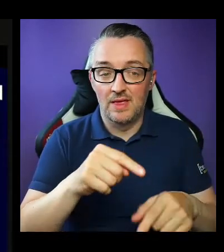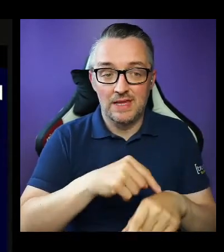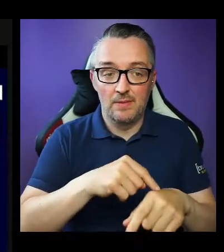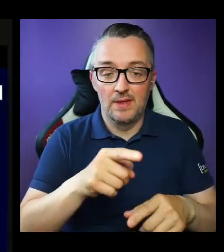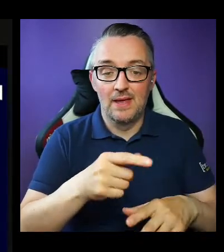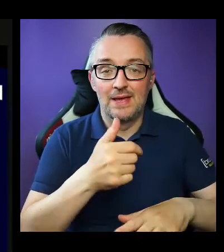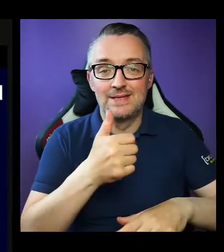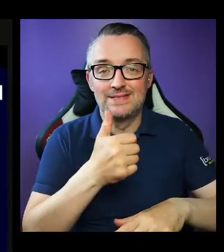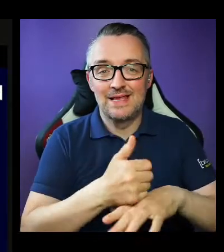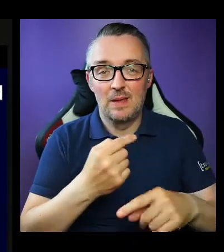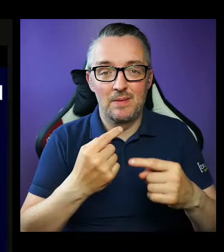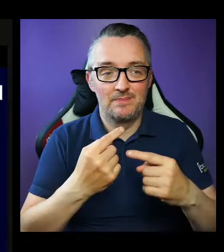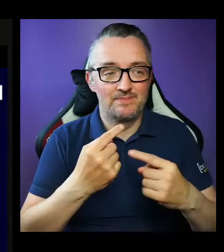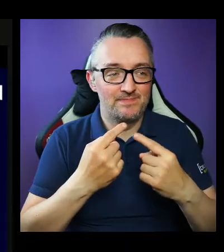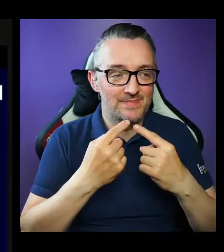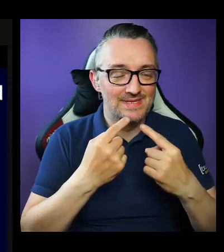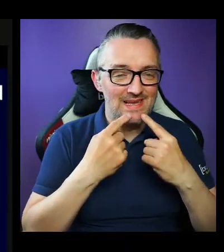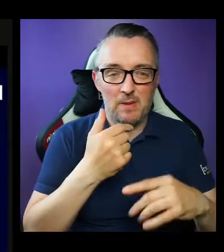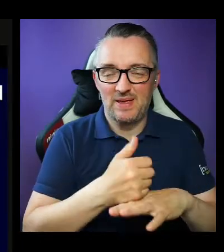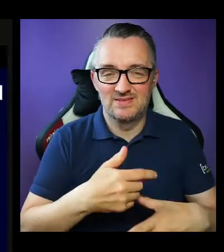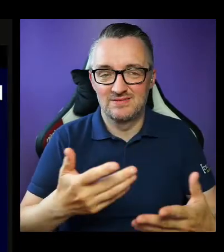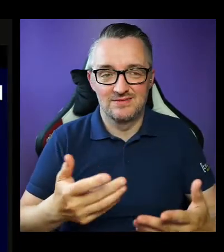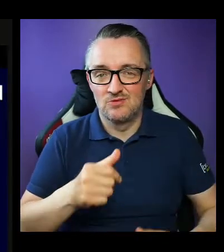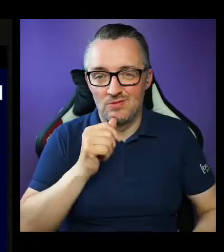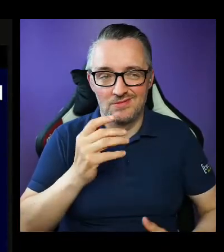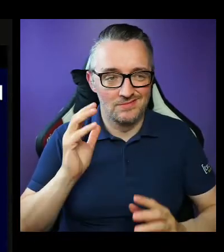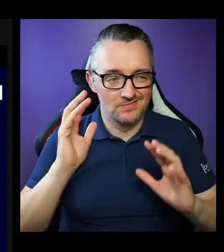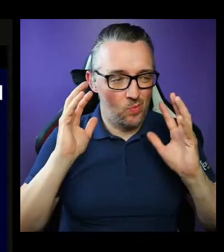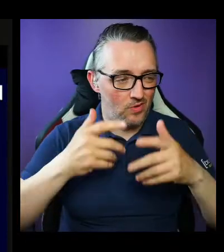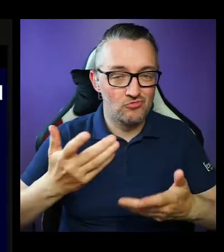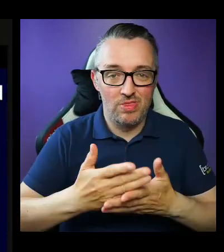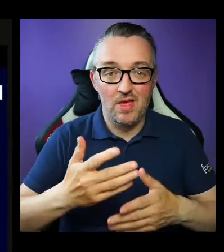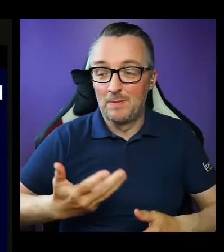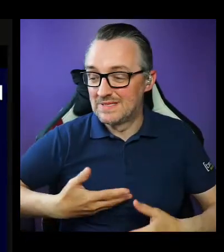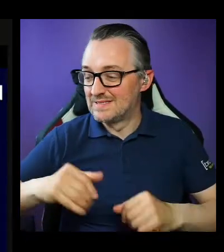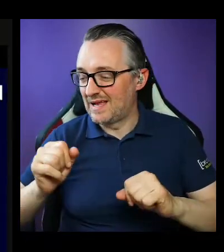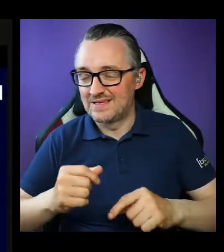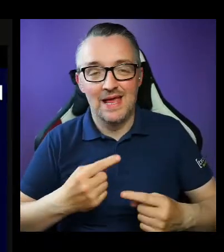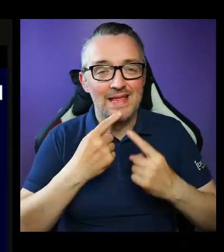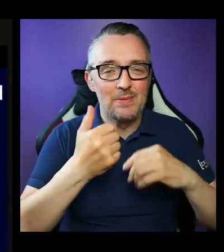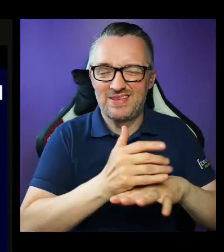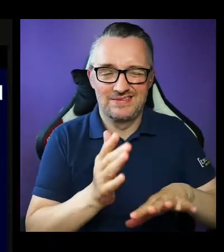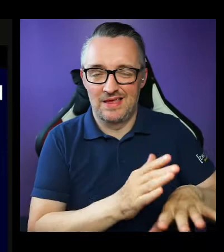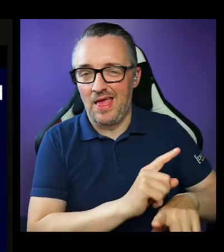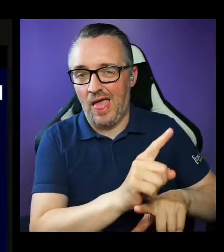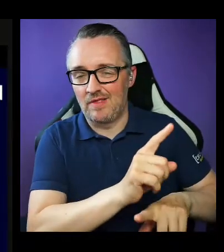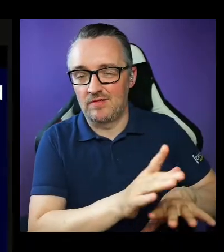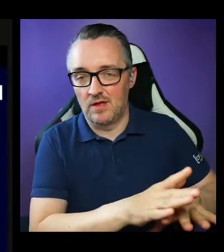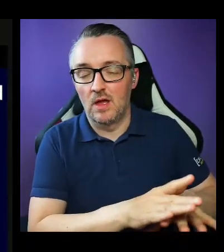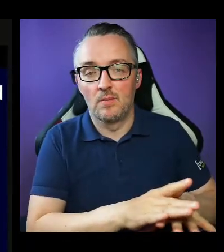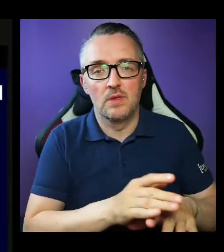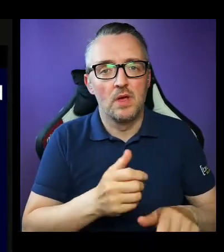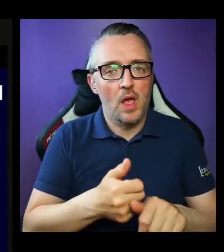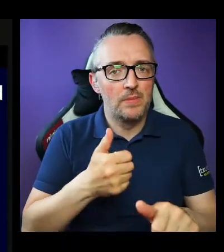last concern that they were having when they were just starting the business. But of course, as the